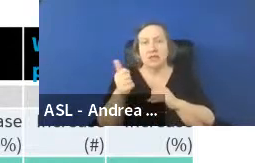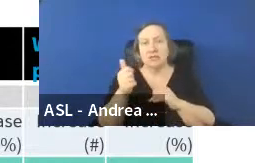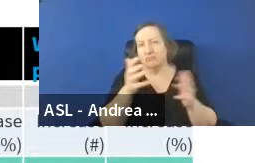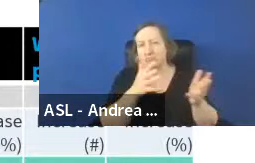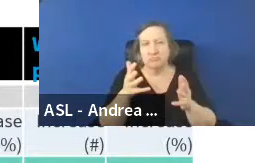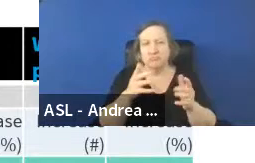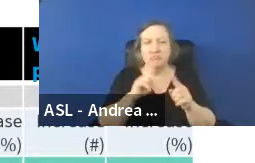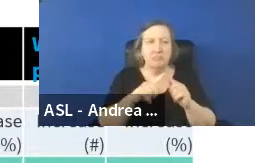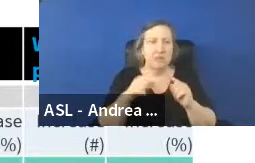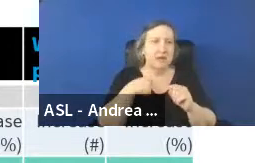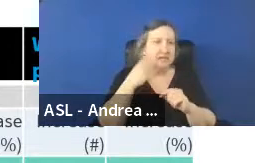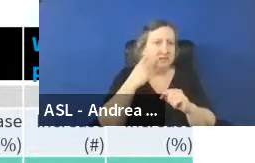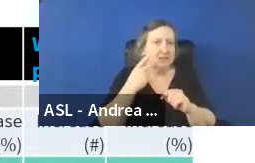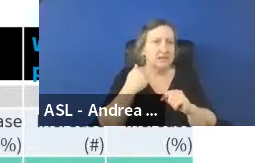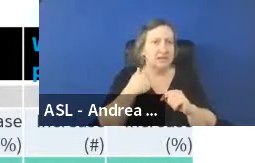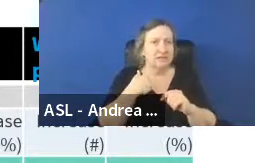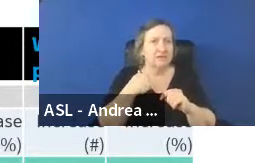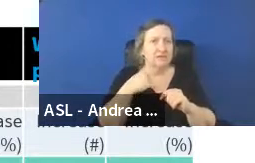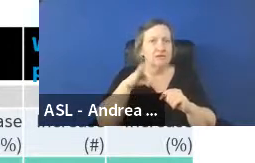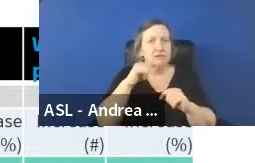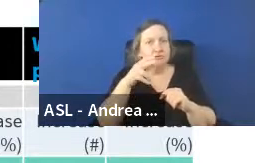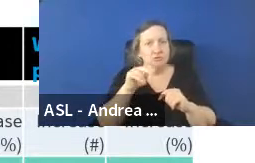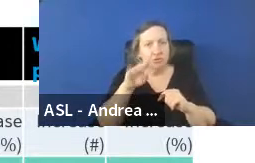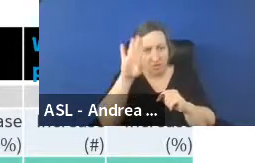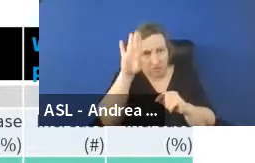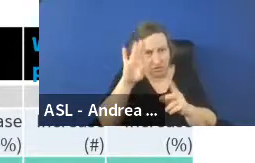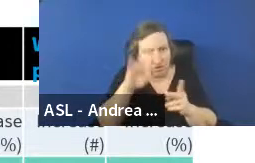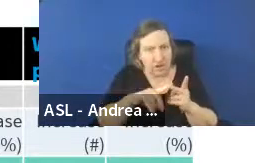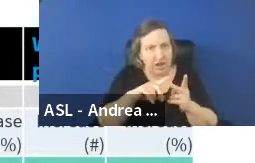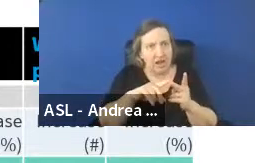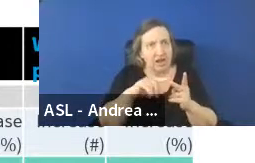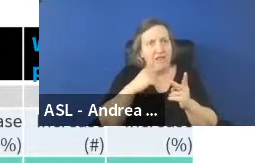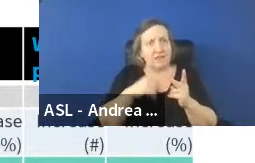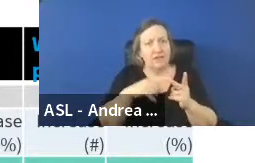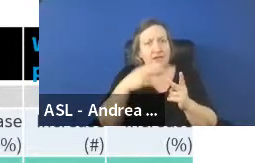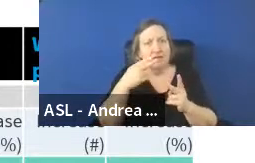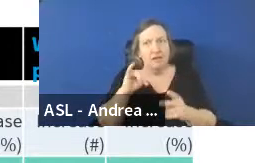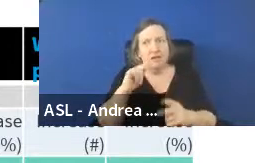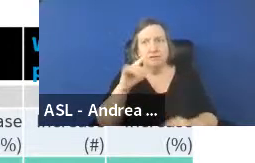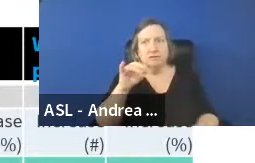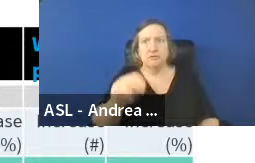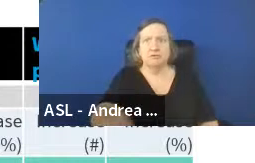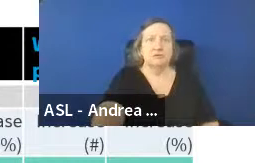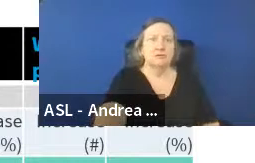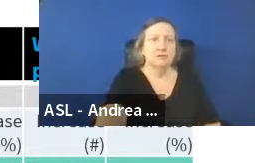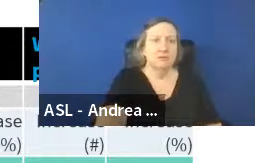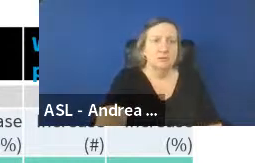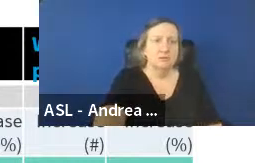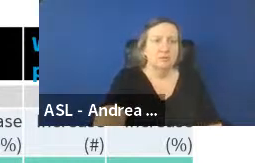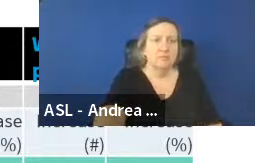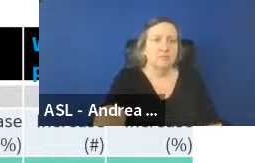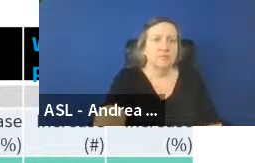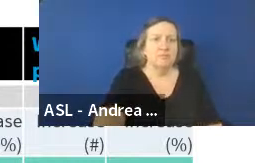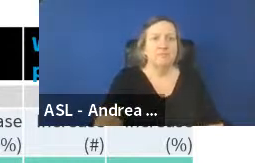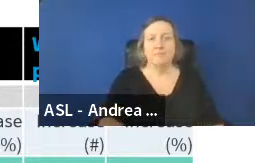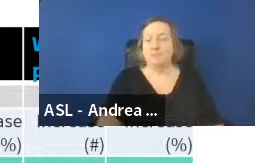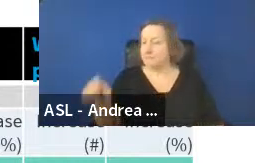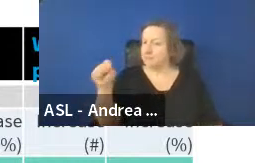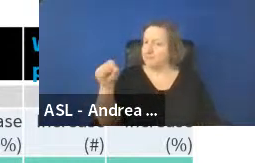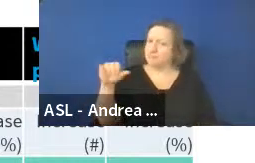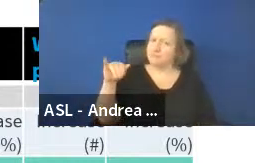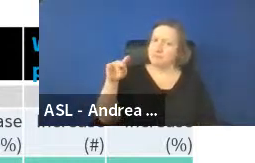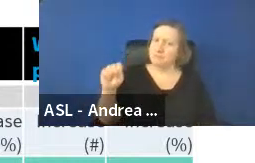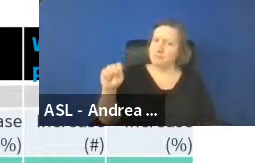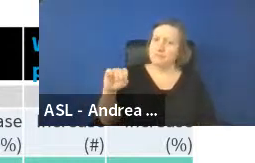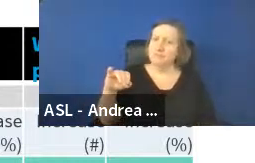I see I saw John raise his hand and then Haitan. So Hey, yeah, Jake, can you, I